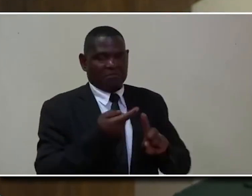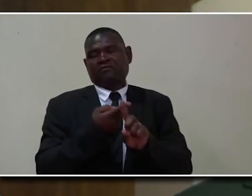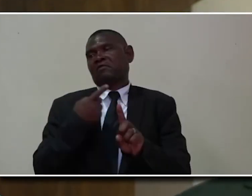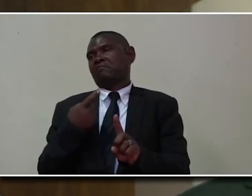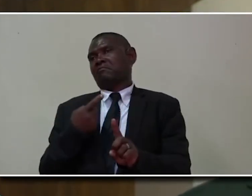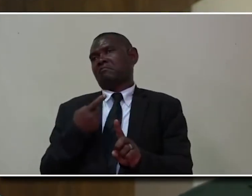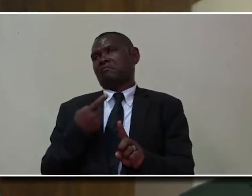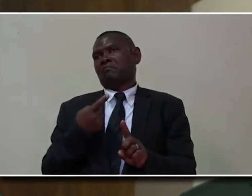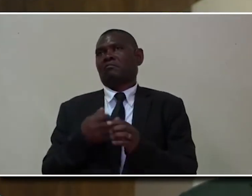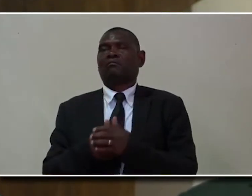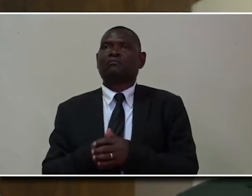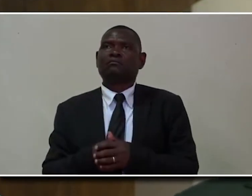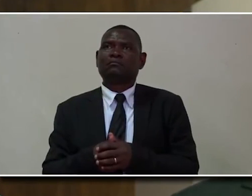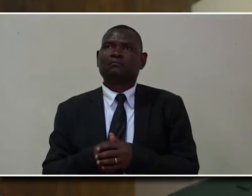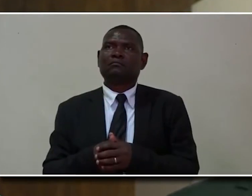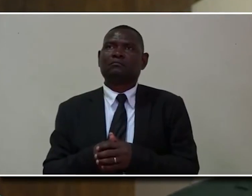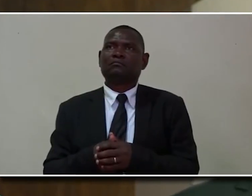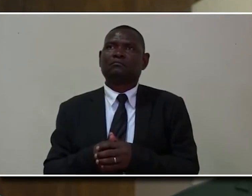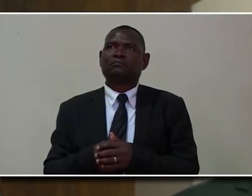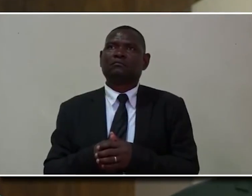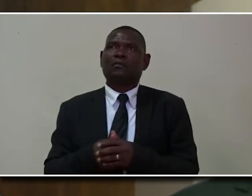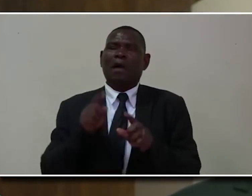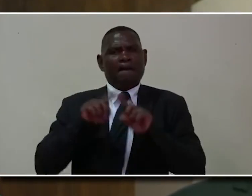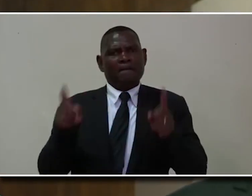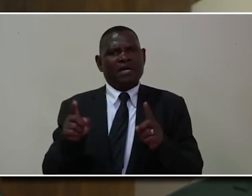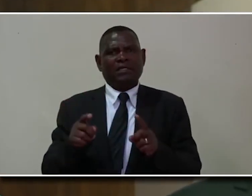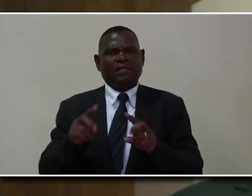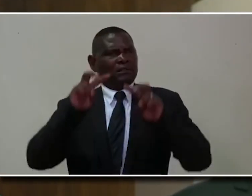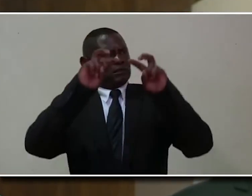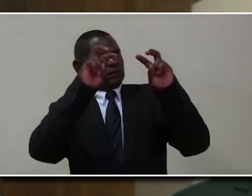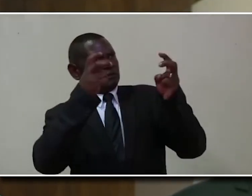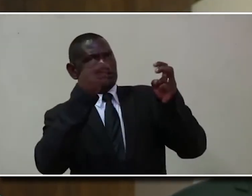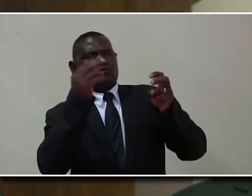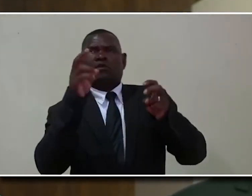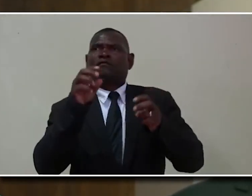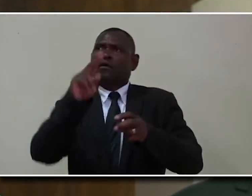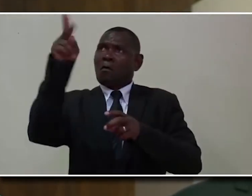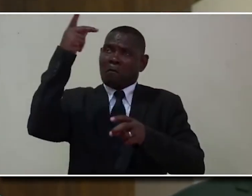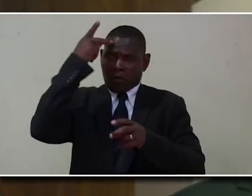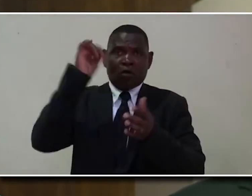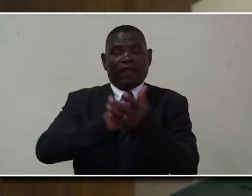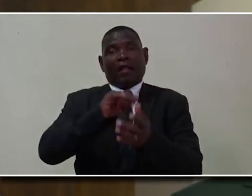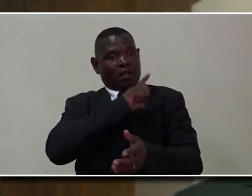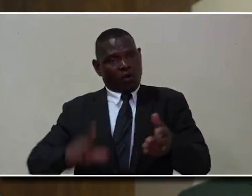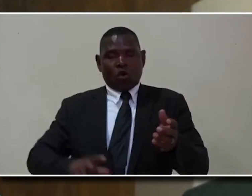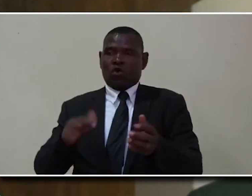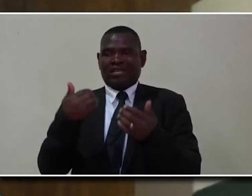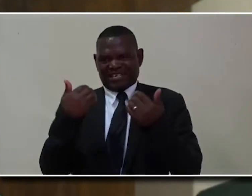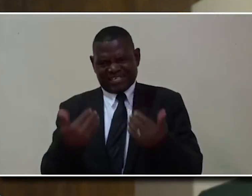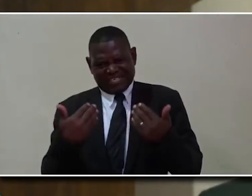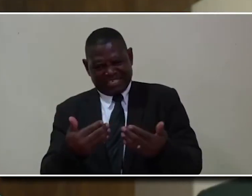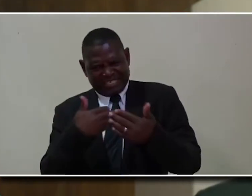kuchokera chikondwerero chathu iwe ndi ine. The statement of Paul that the Lord is at hand. Koma